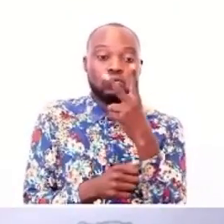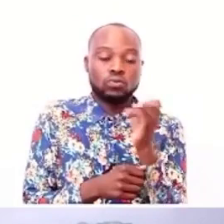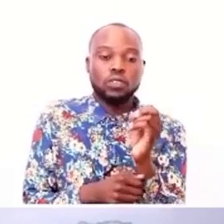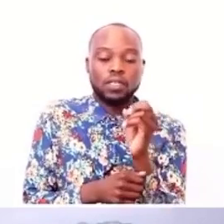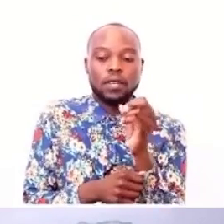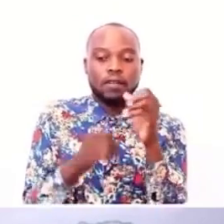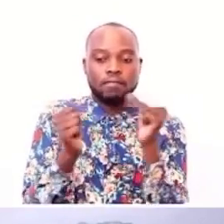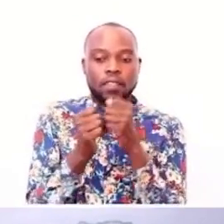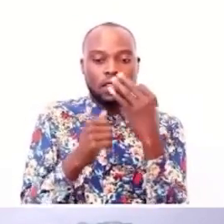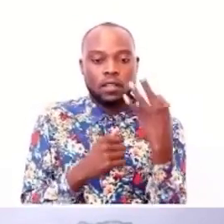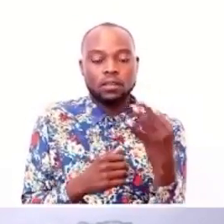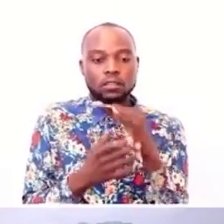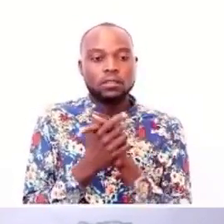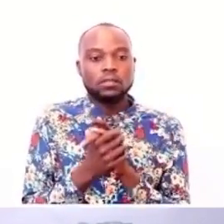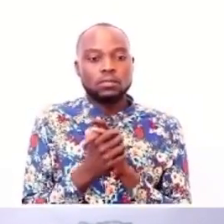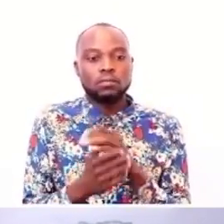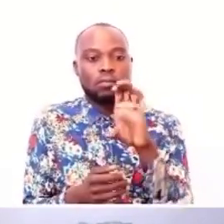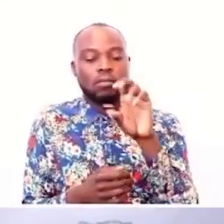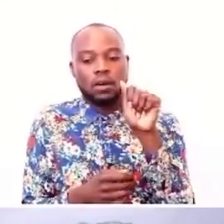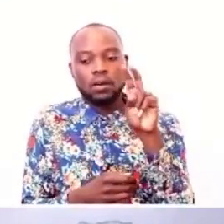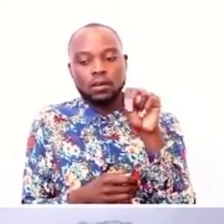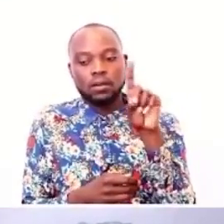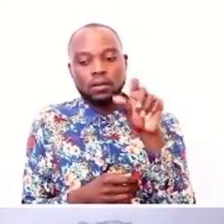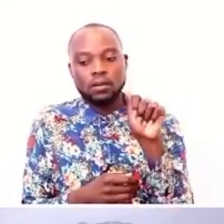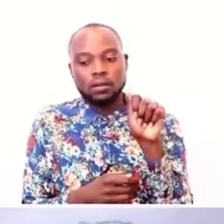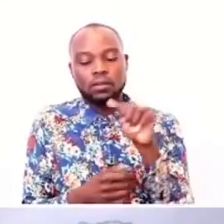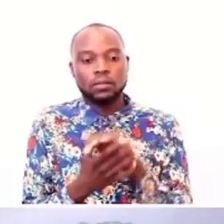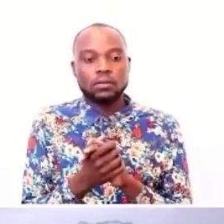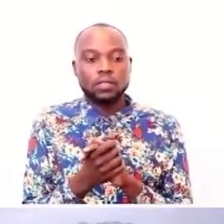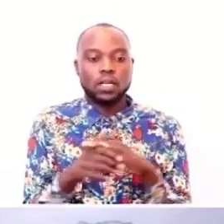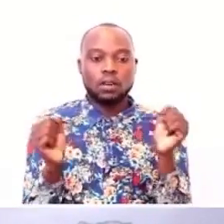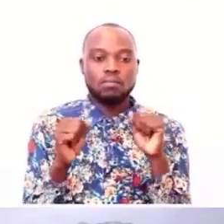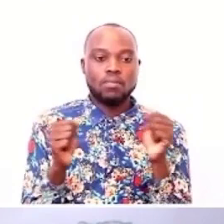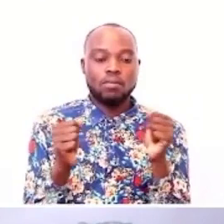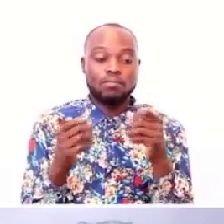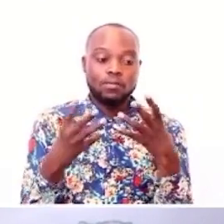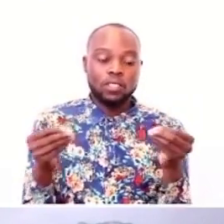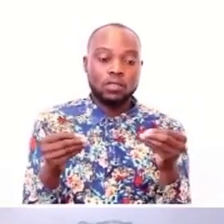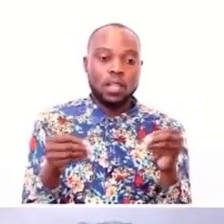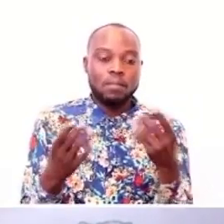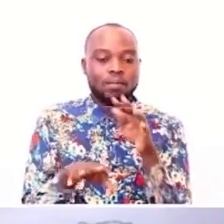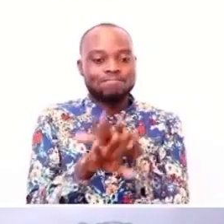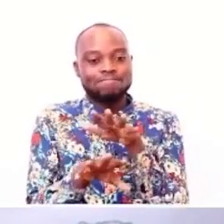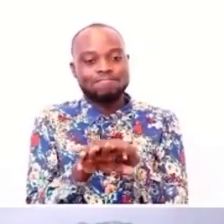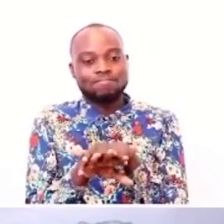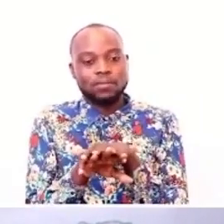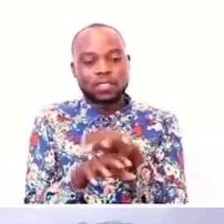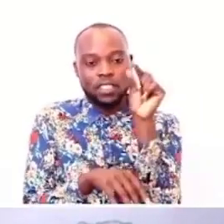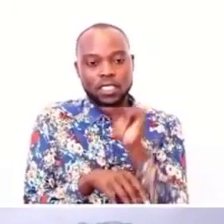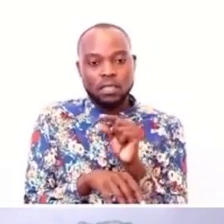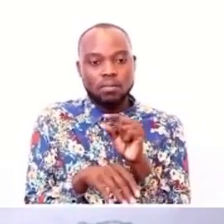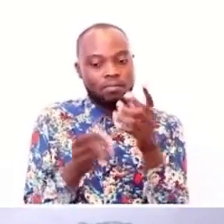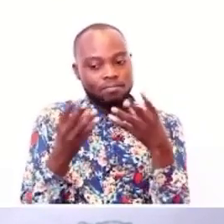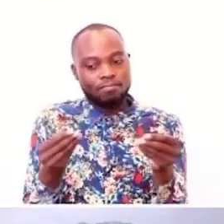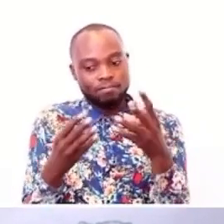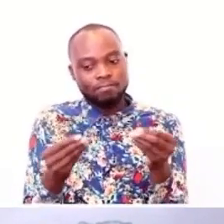team in Canada because, I don't know, they're afraid of solutions that can be quicker, cheaper,